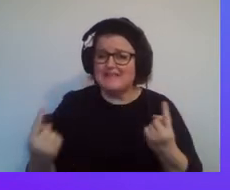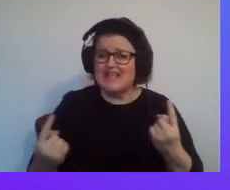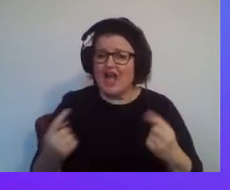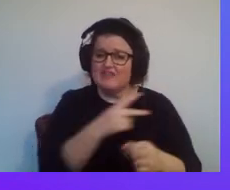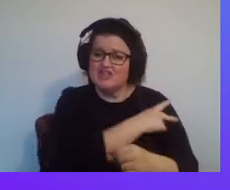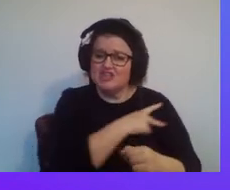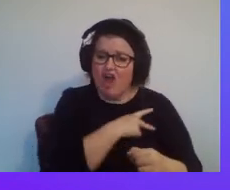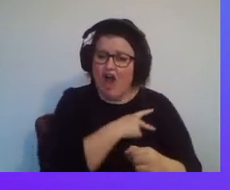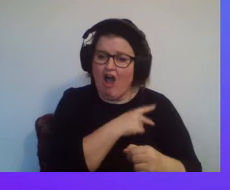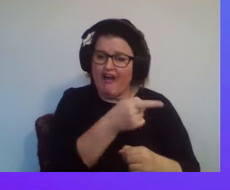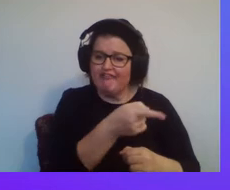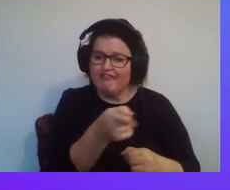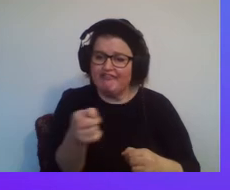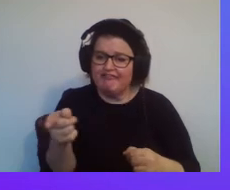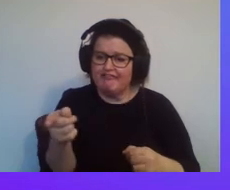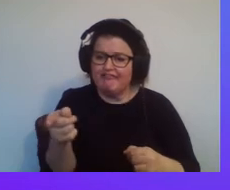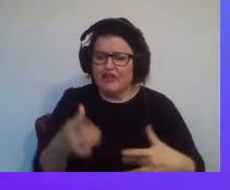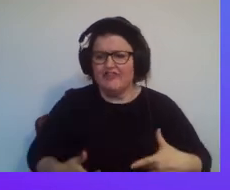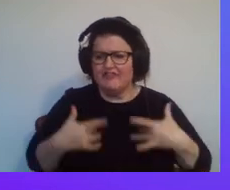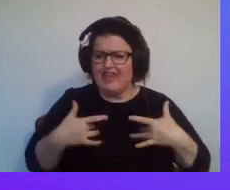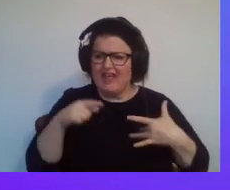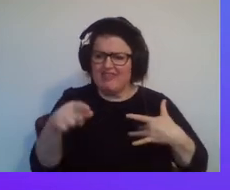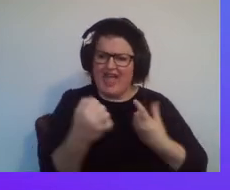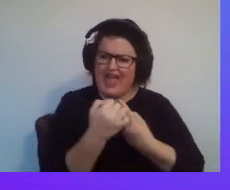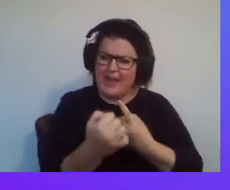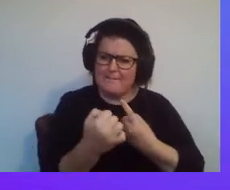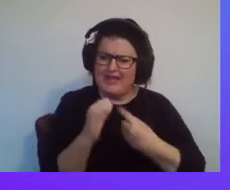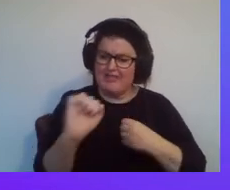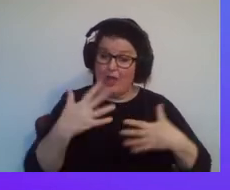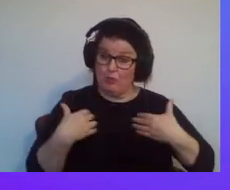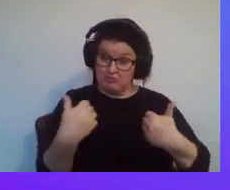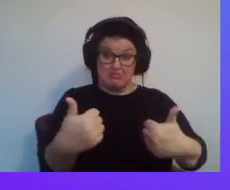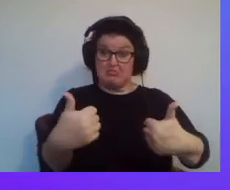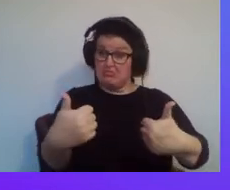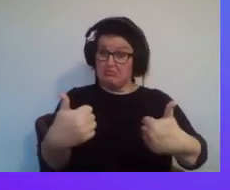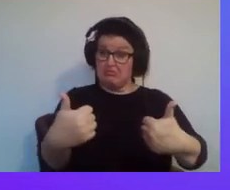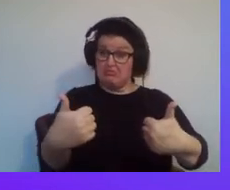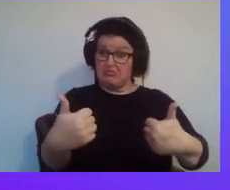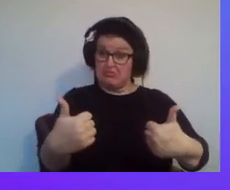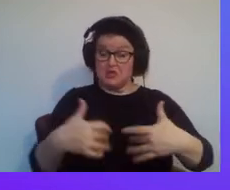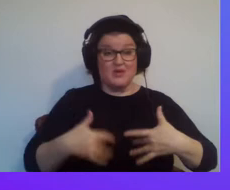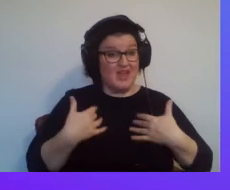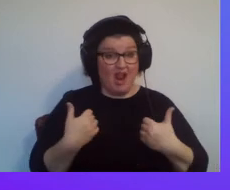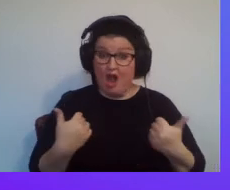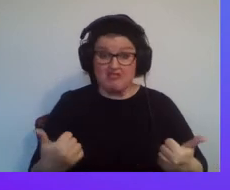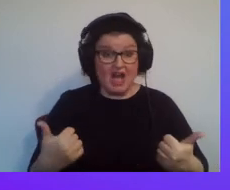being impacted on this day-to-day intensity? What is your sense of feeling with that?